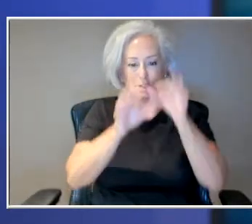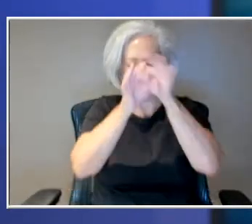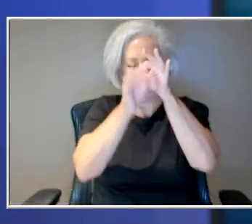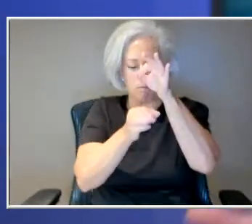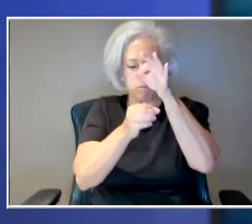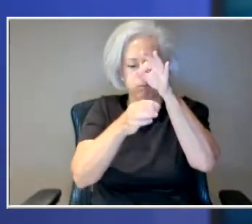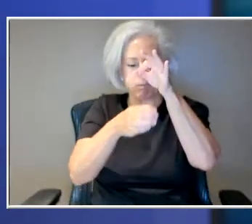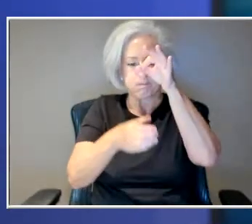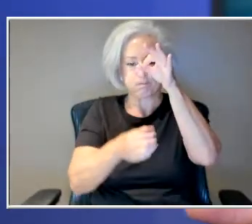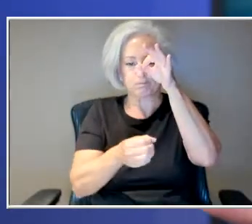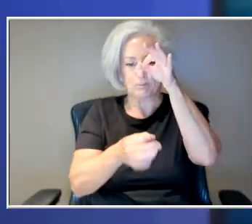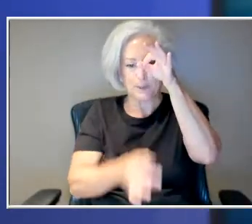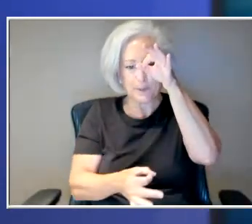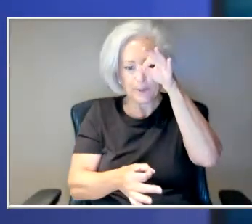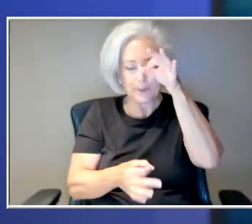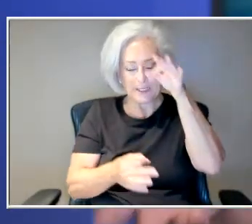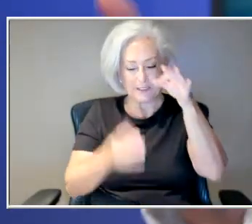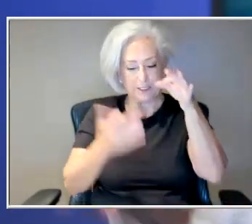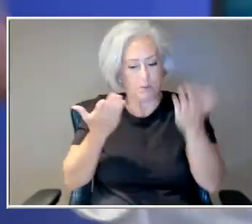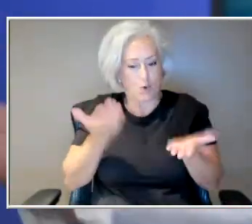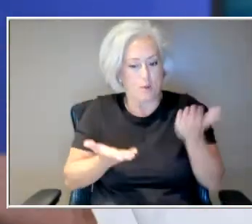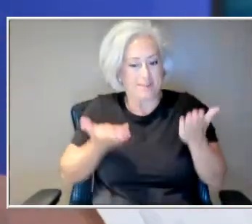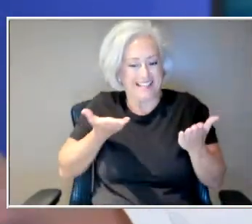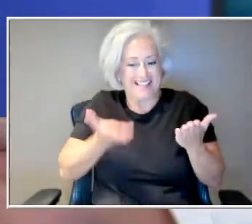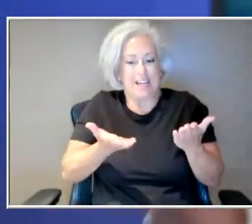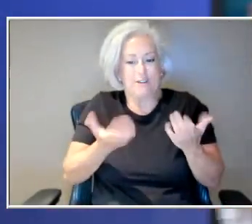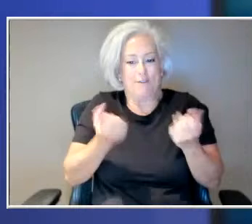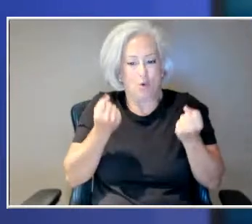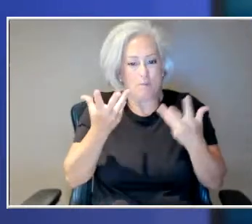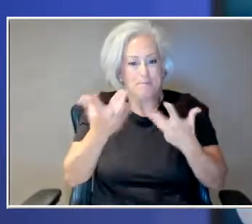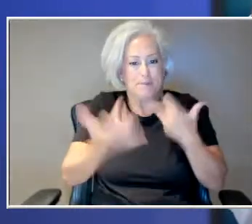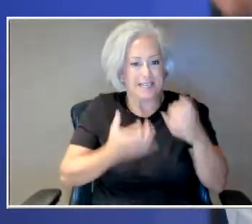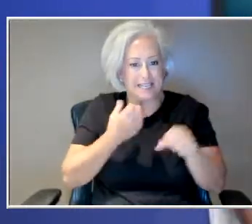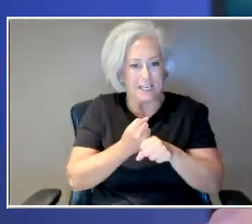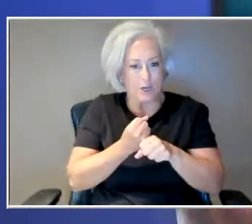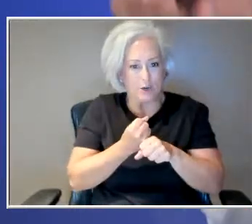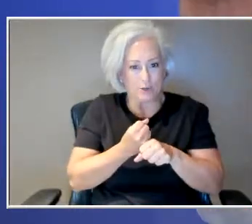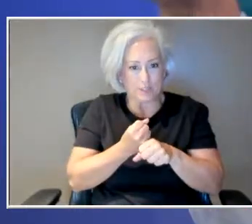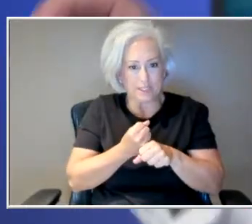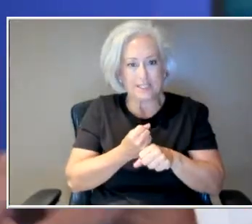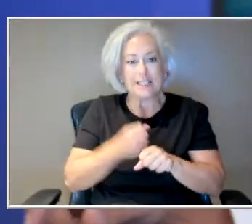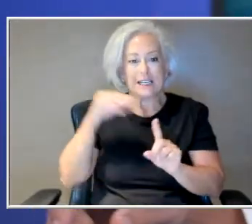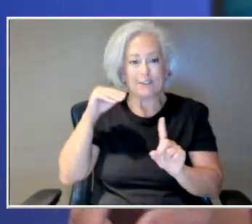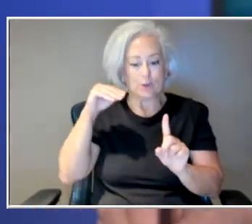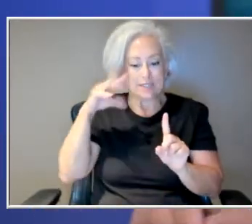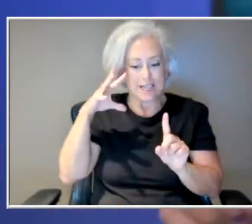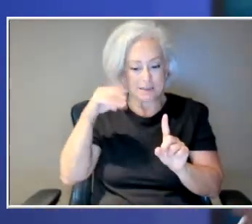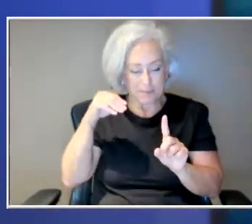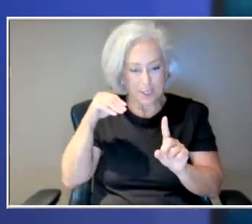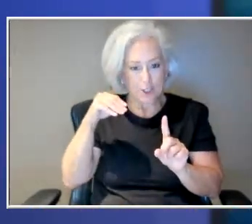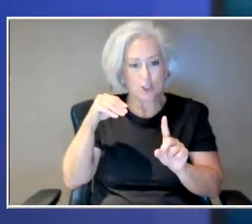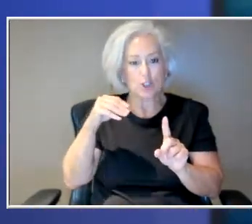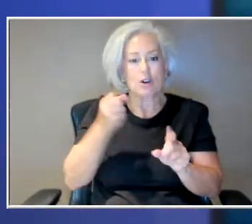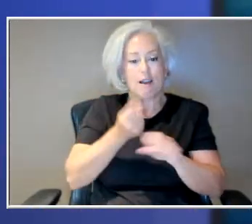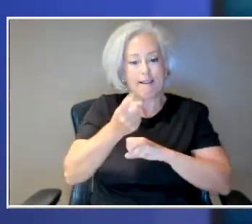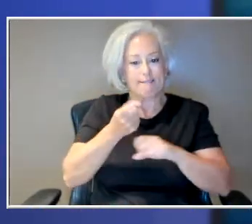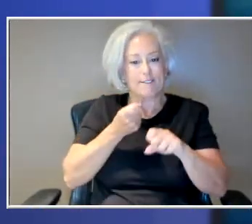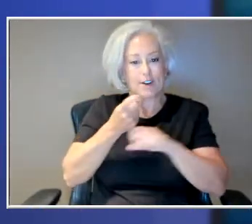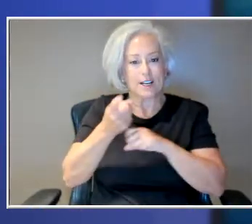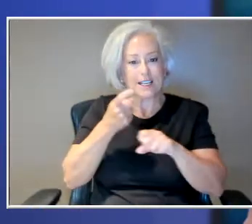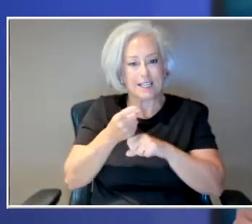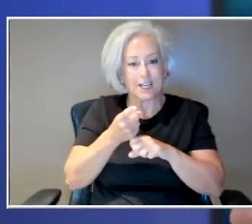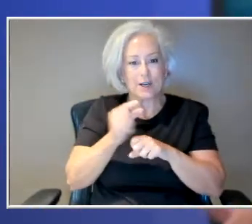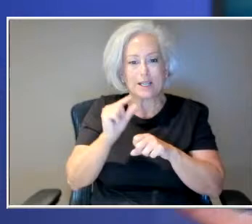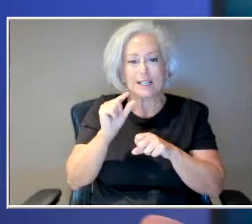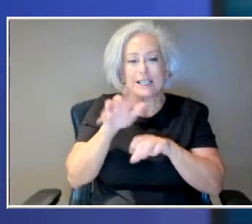of years. Because if you follow an aneurysm forward and you take a picture year after year after year, it changes so